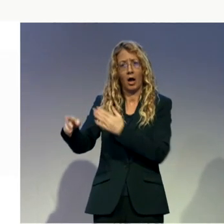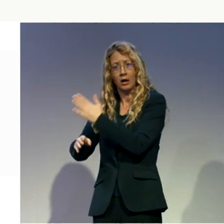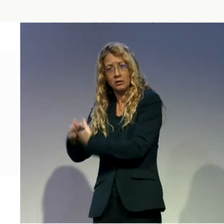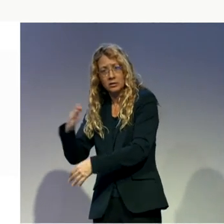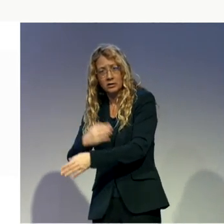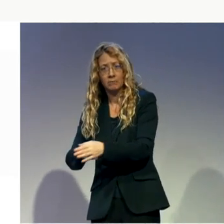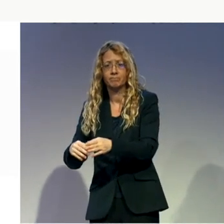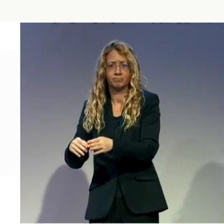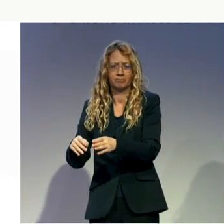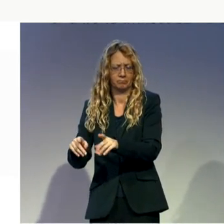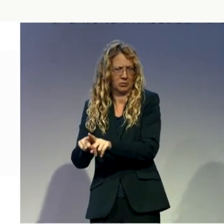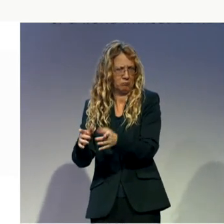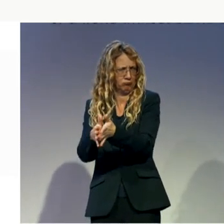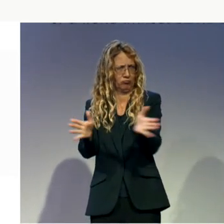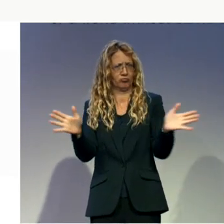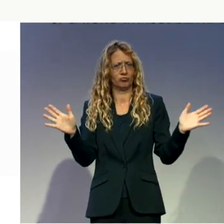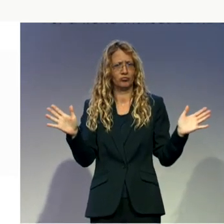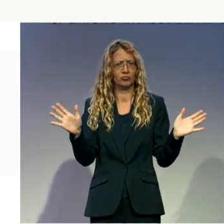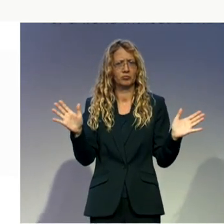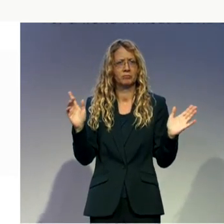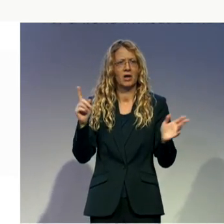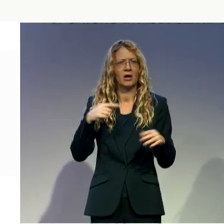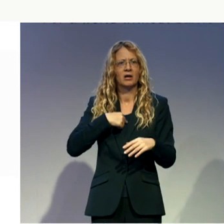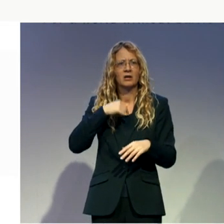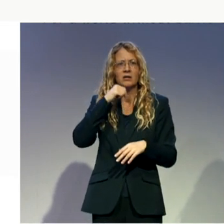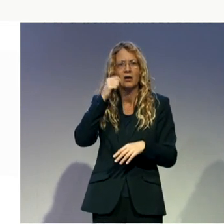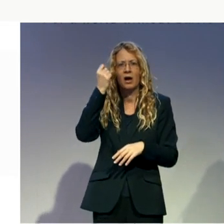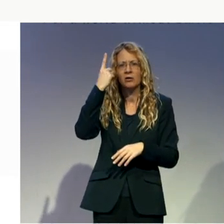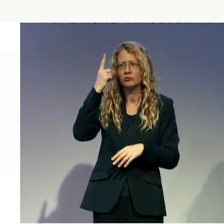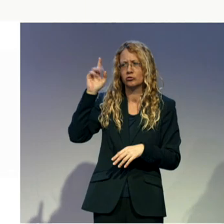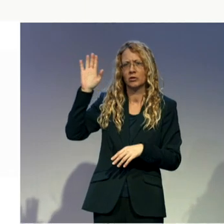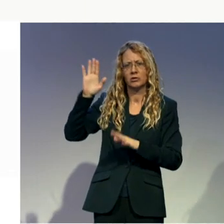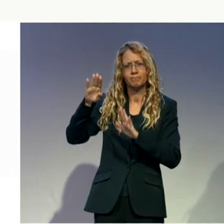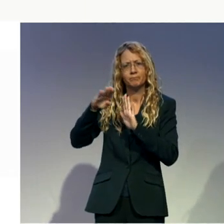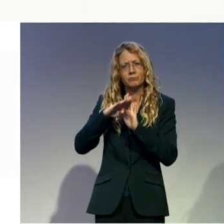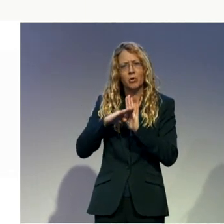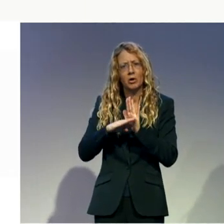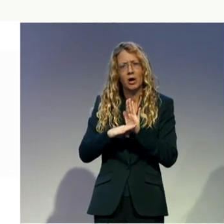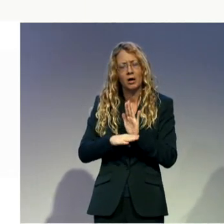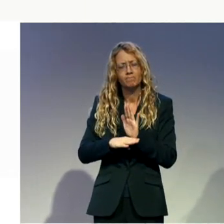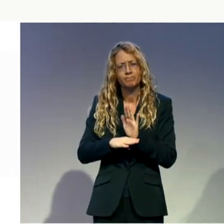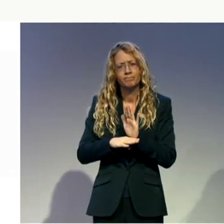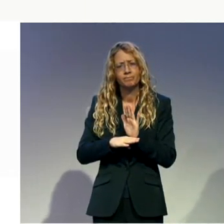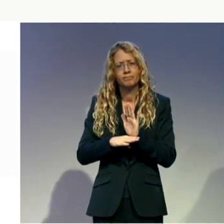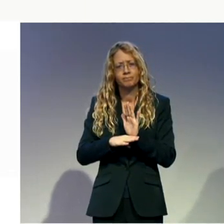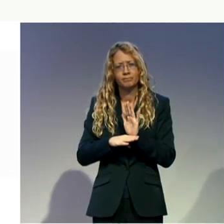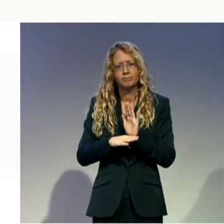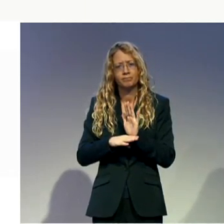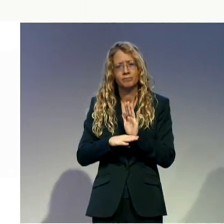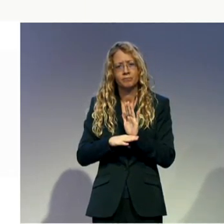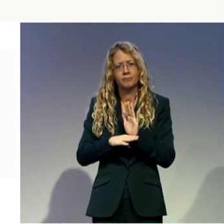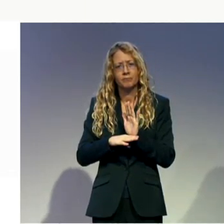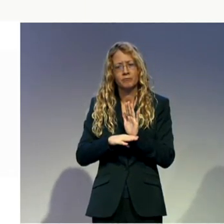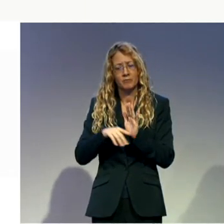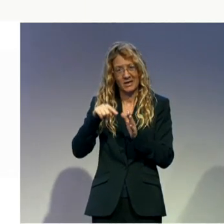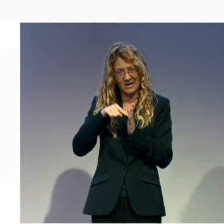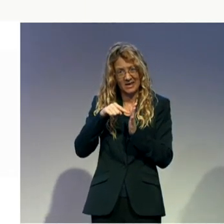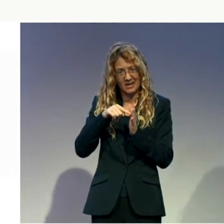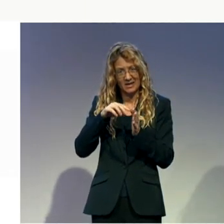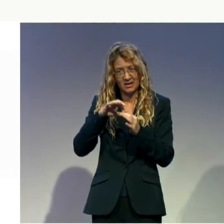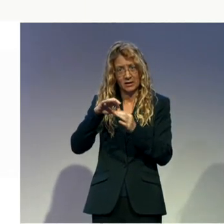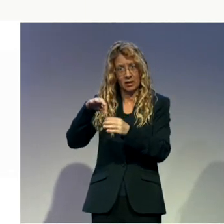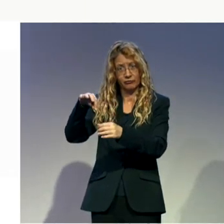to which your programs have been a part of the election planning and execution with election commissions and